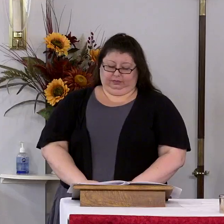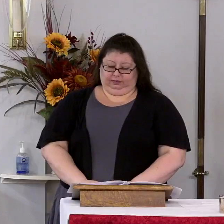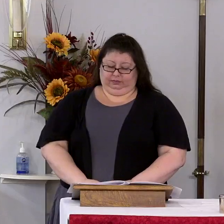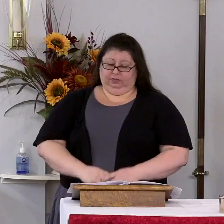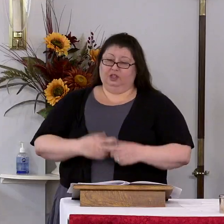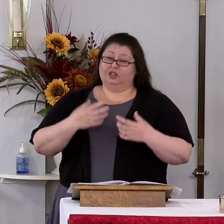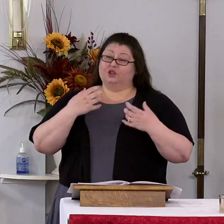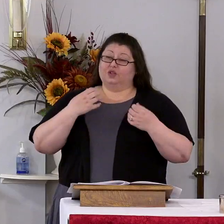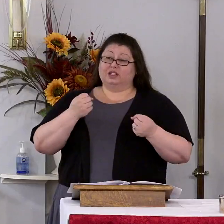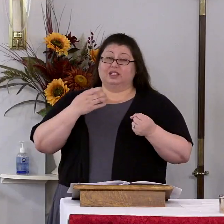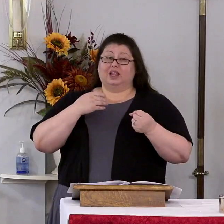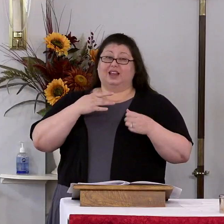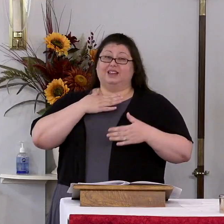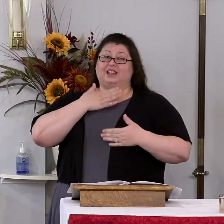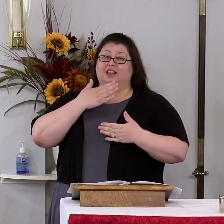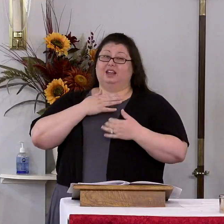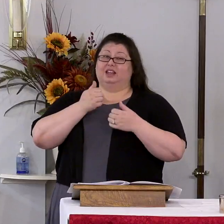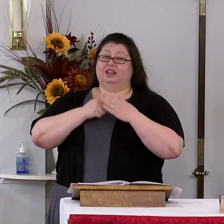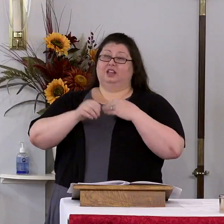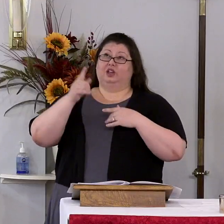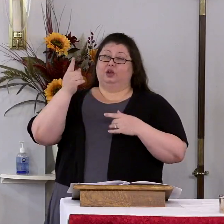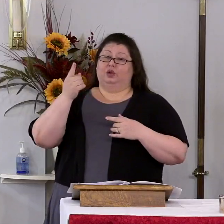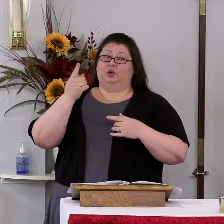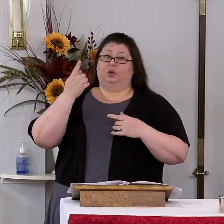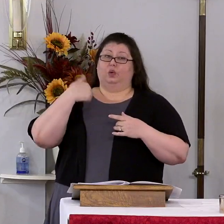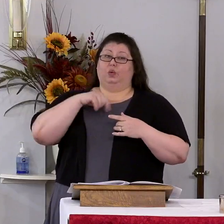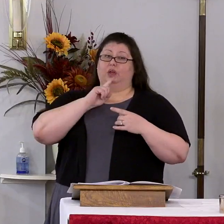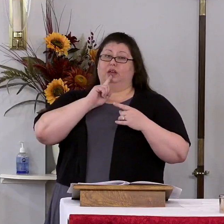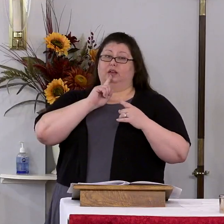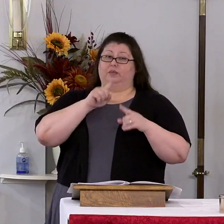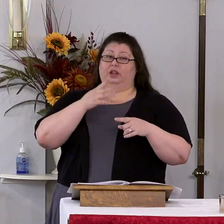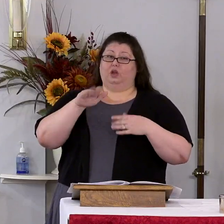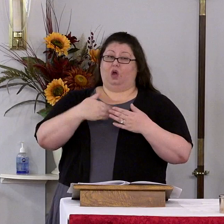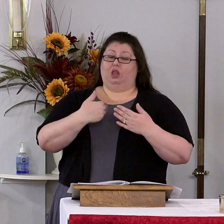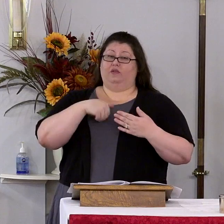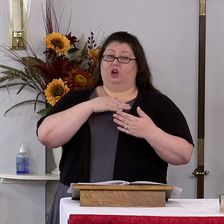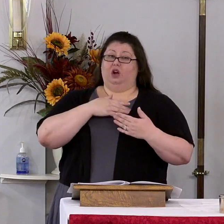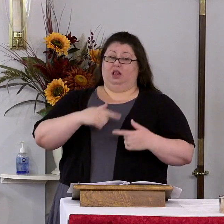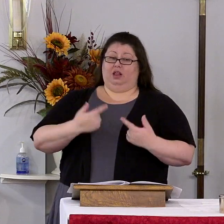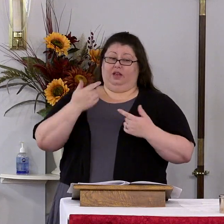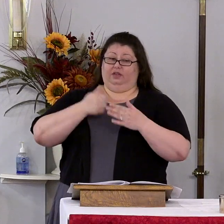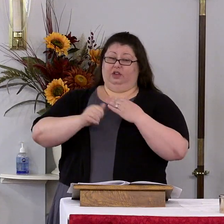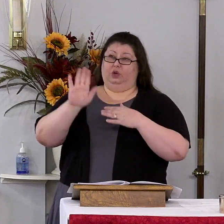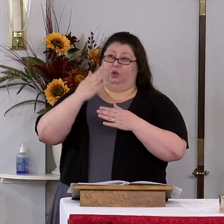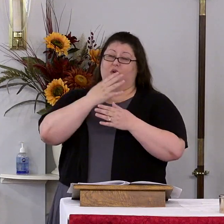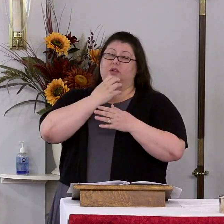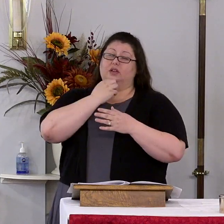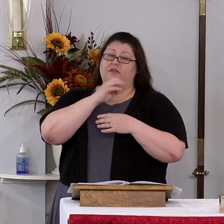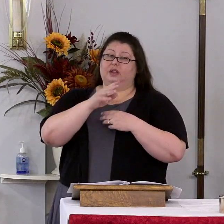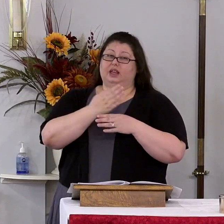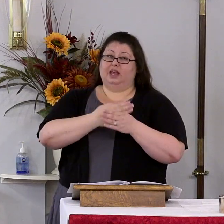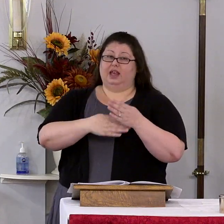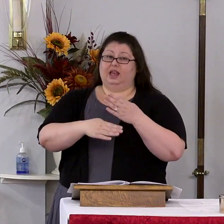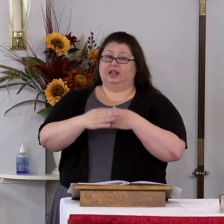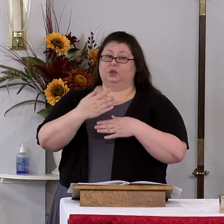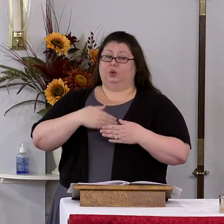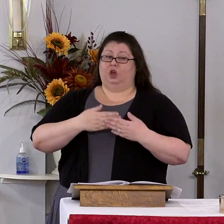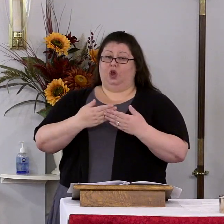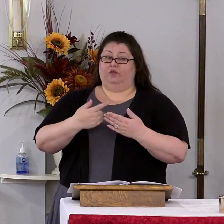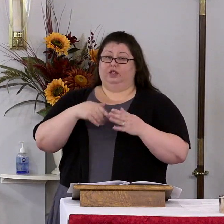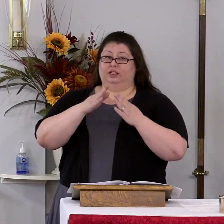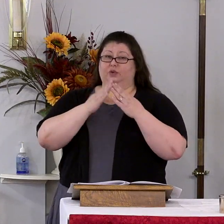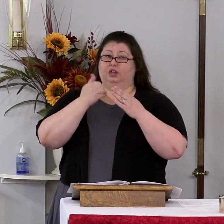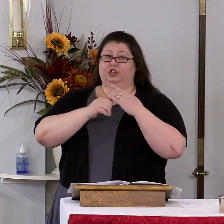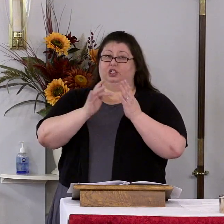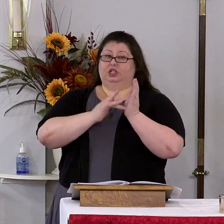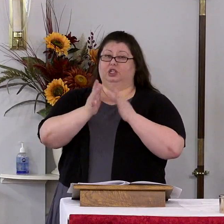Trusting and delighting in you, we commend all our lives into your loving hands. We offer these prayers in the